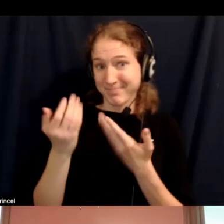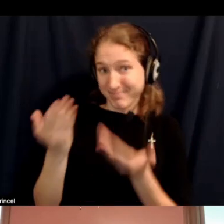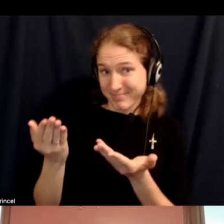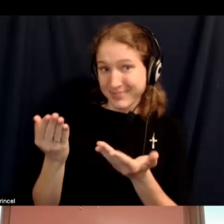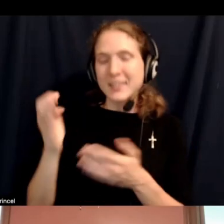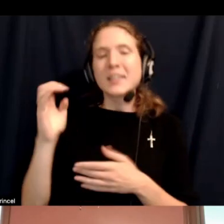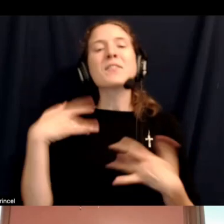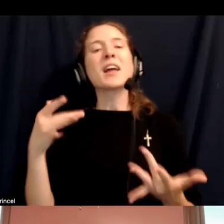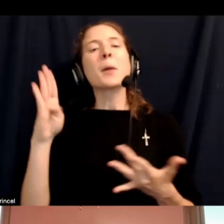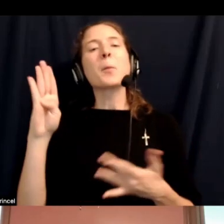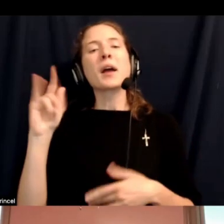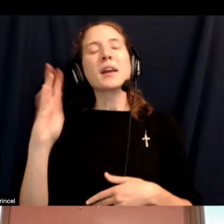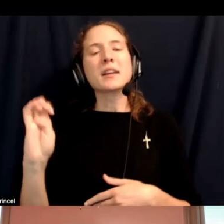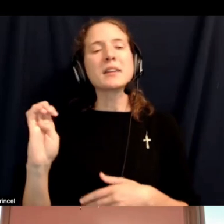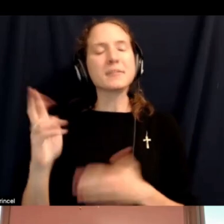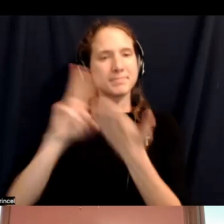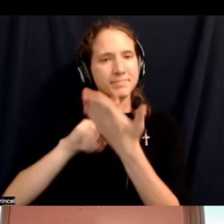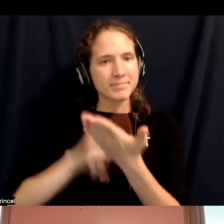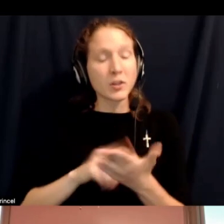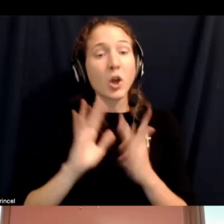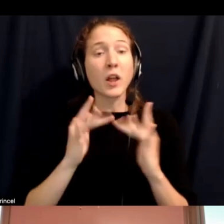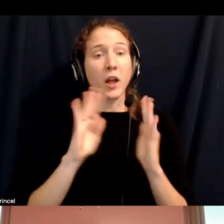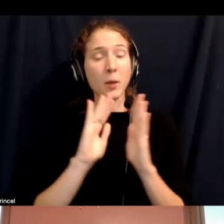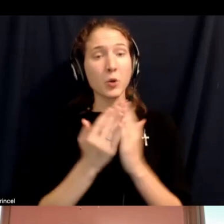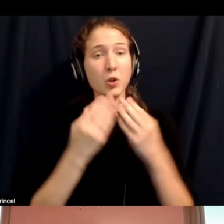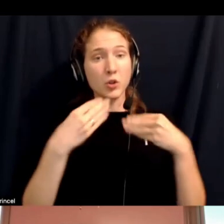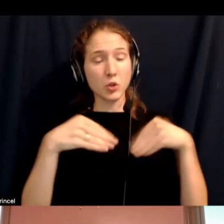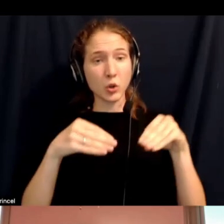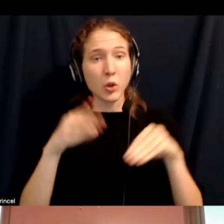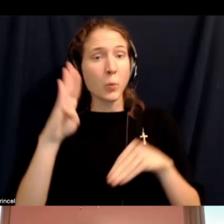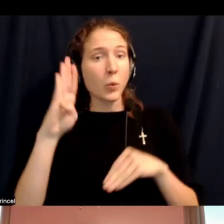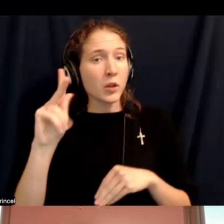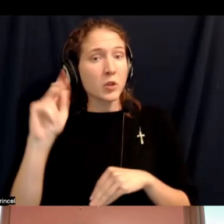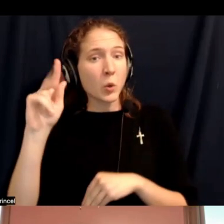can purchase her books on our online bookstore. That's